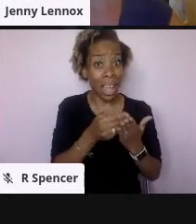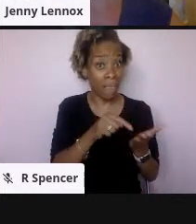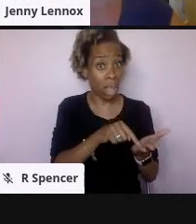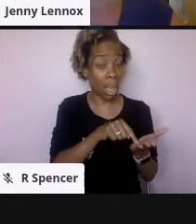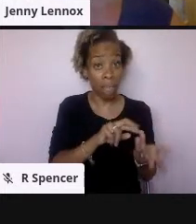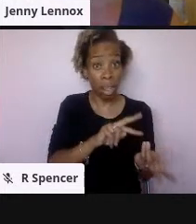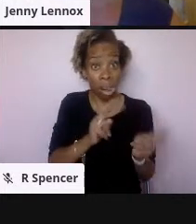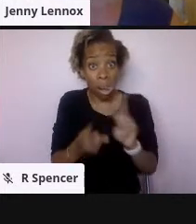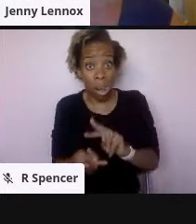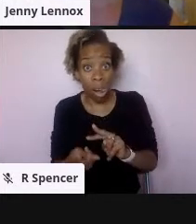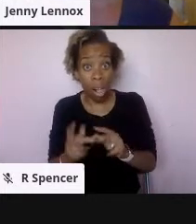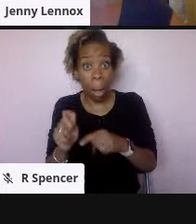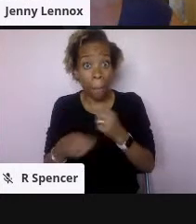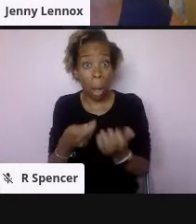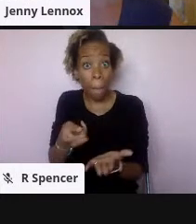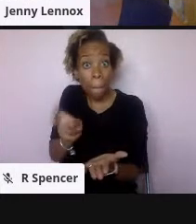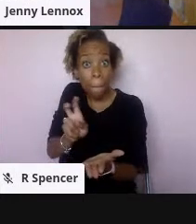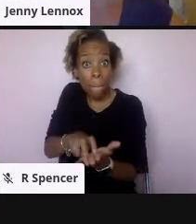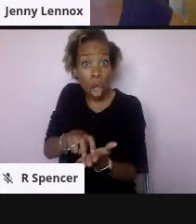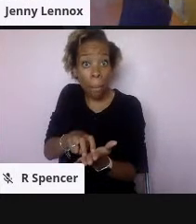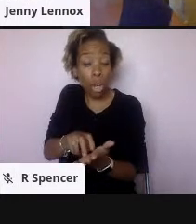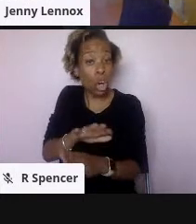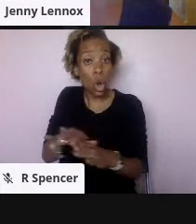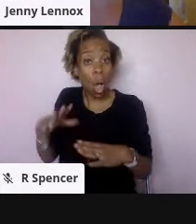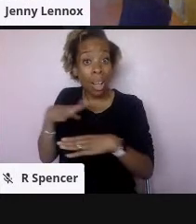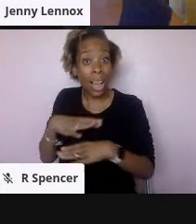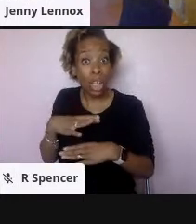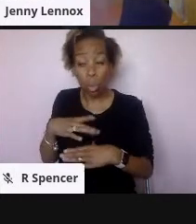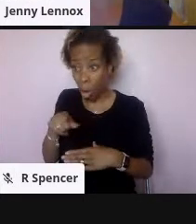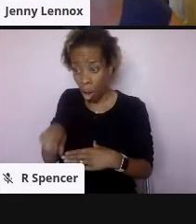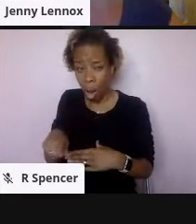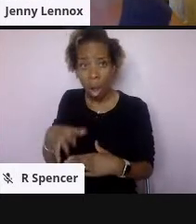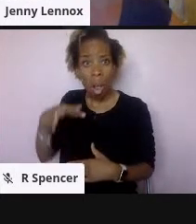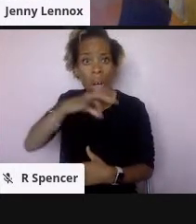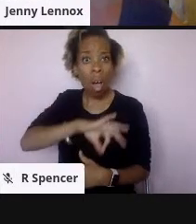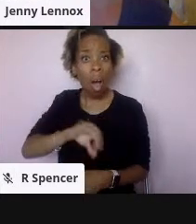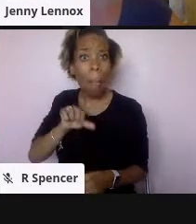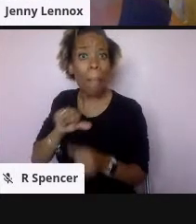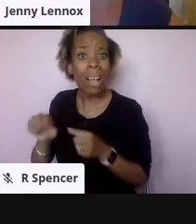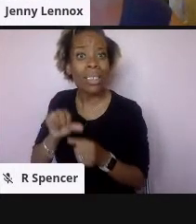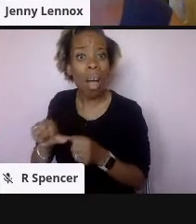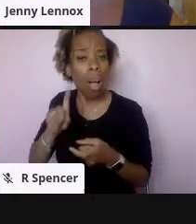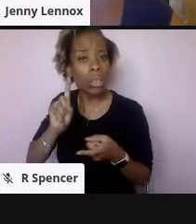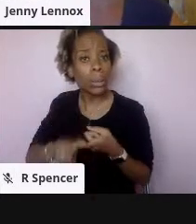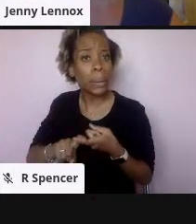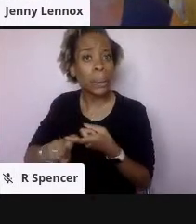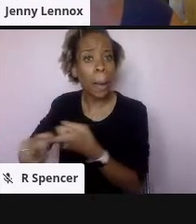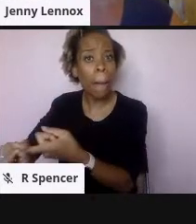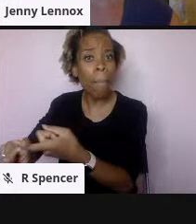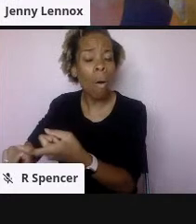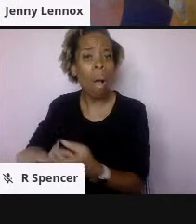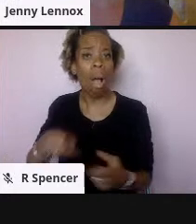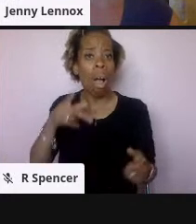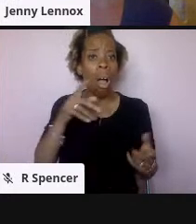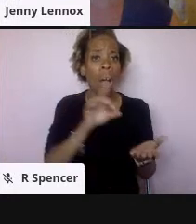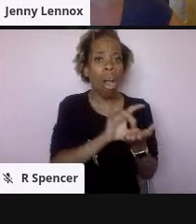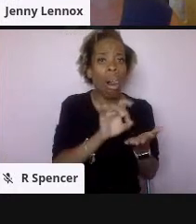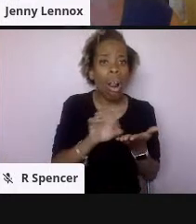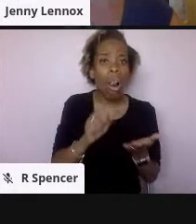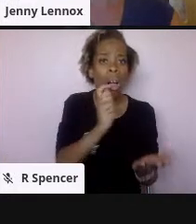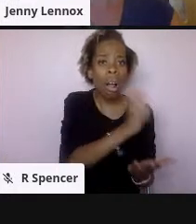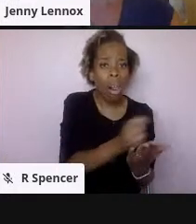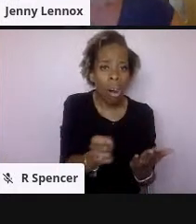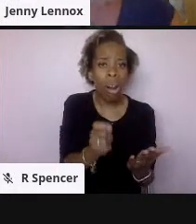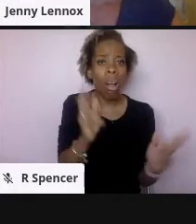contracts, actually, it would be more advantageous to do that. And obviously, they would be able to sustainably provide the services they promise